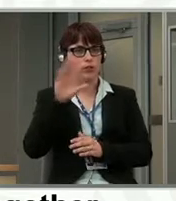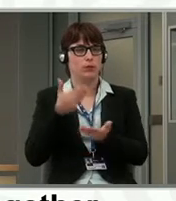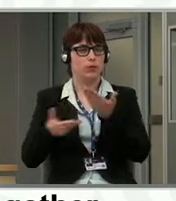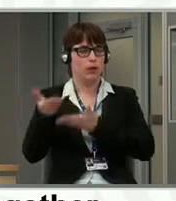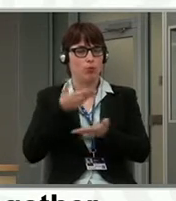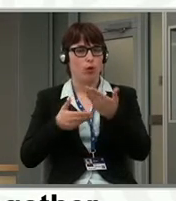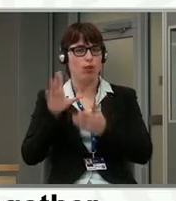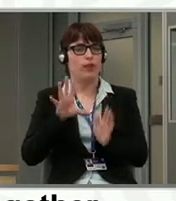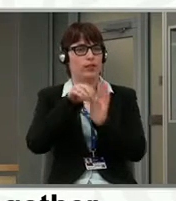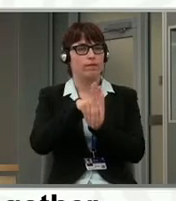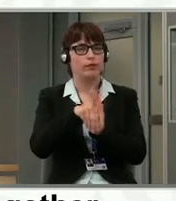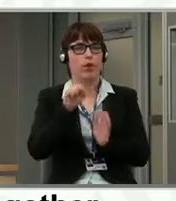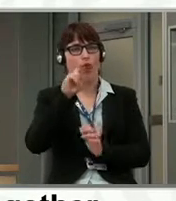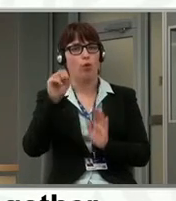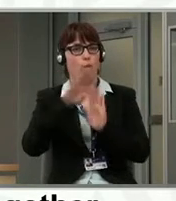Convention in the EU.